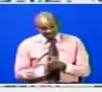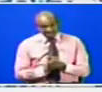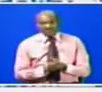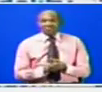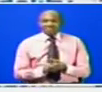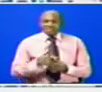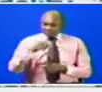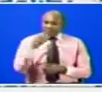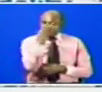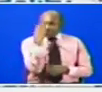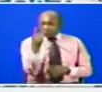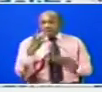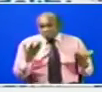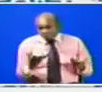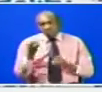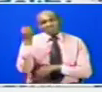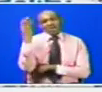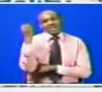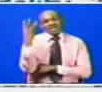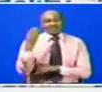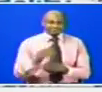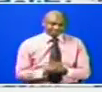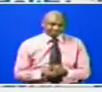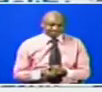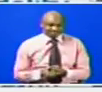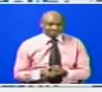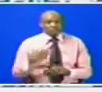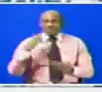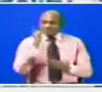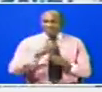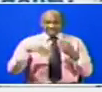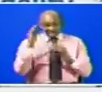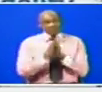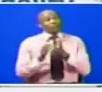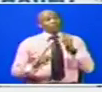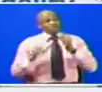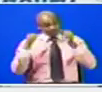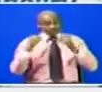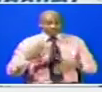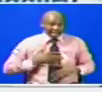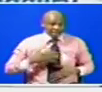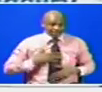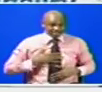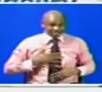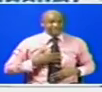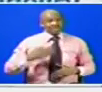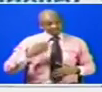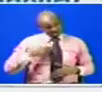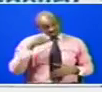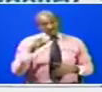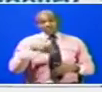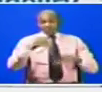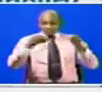style with a 3-1 win over Bandari. Finish on a high for the supporters. That's important. My chairman's already given